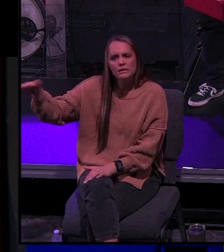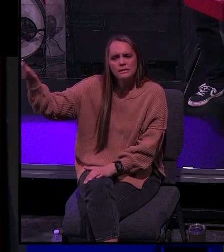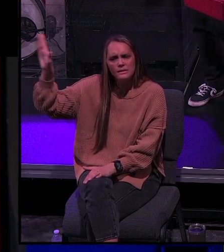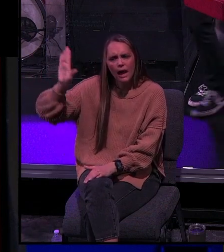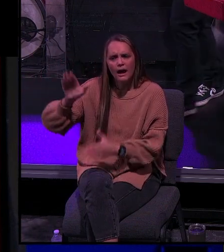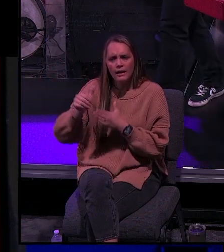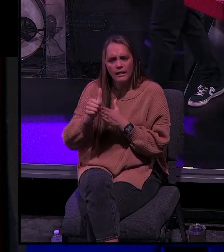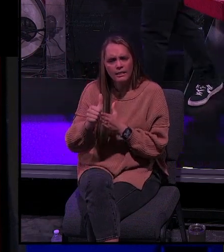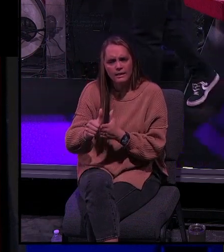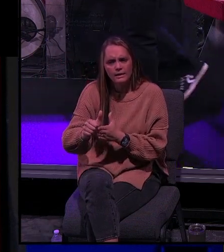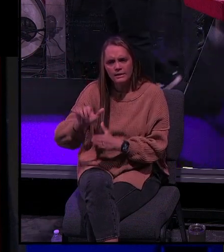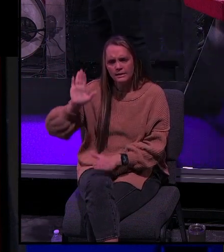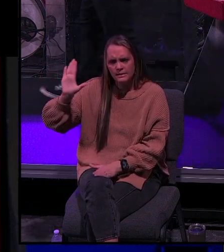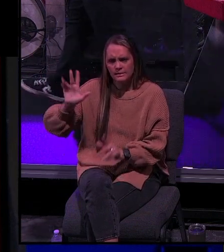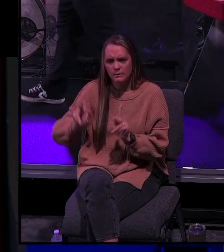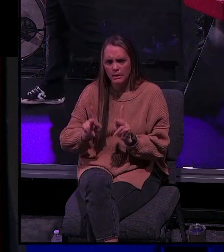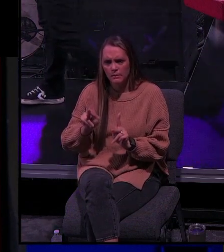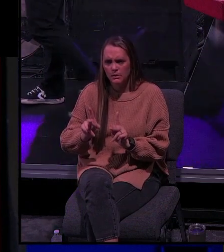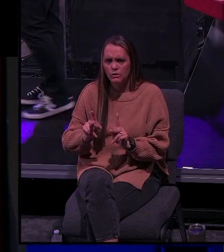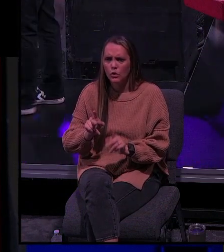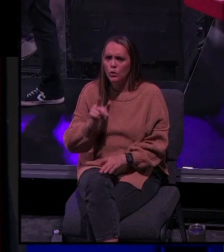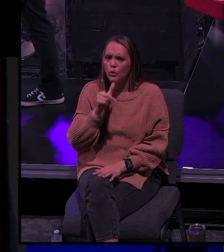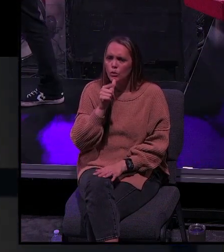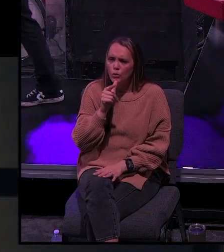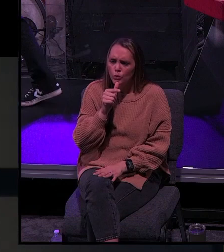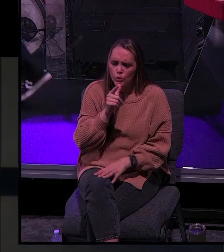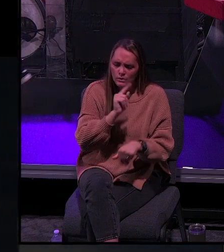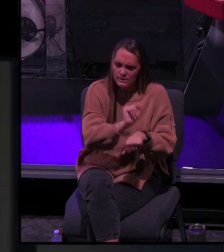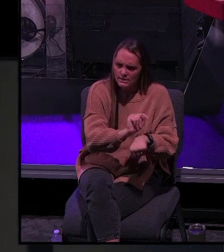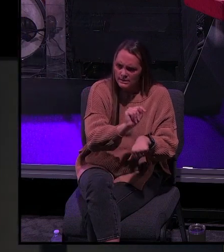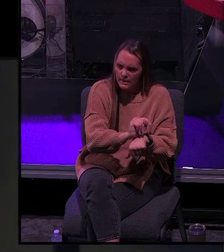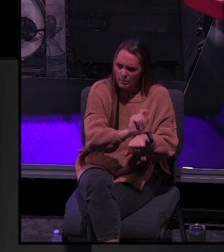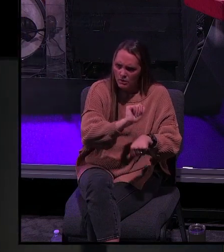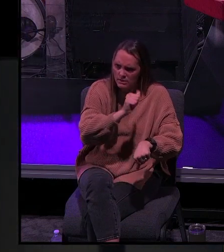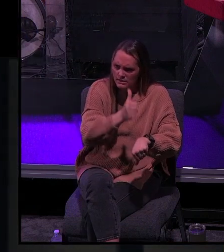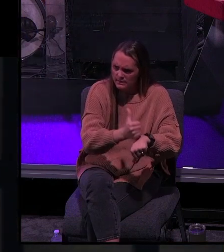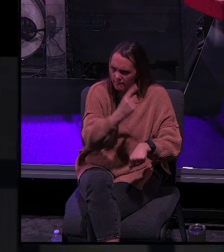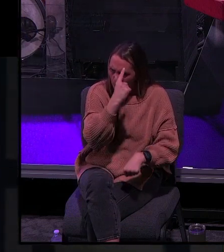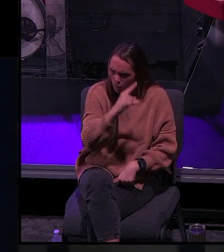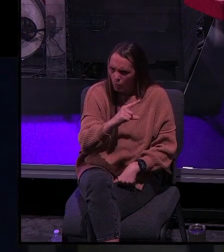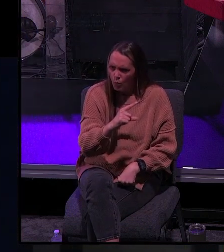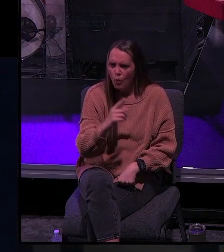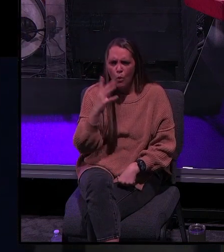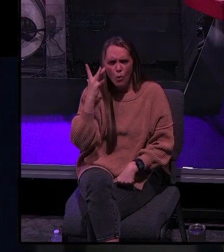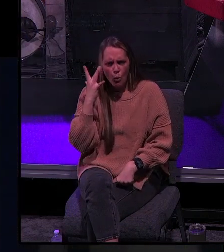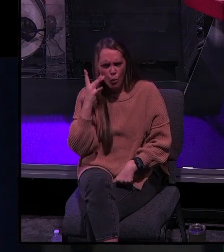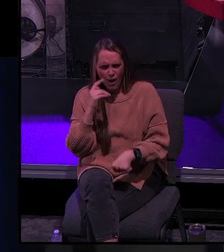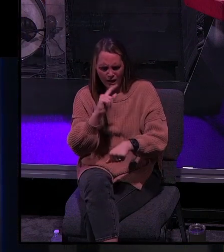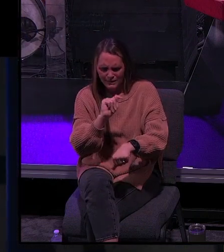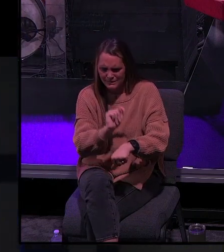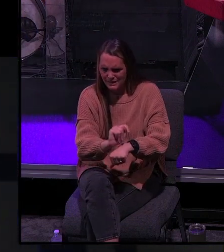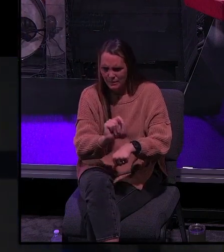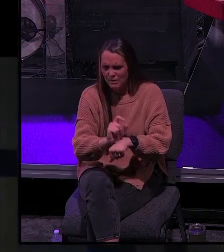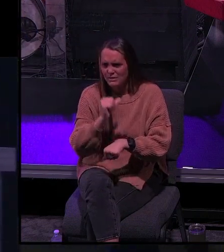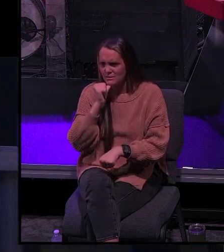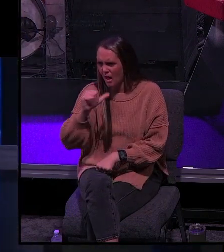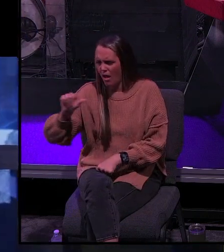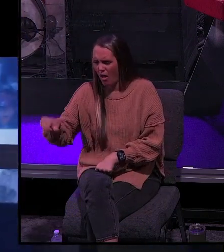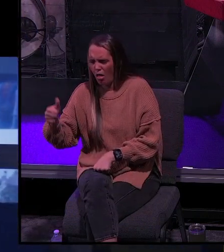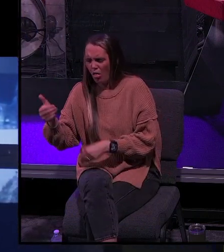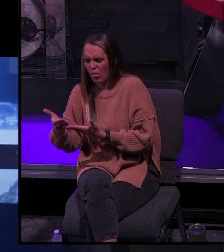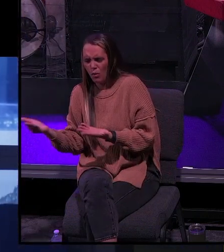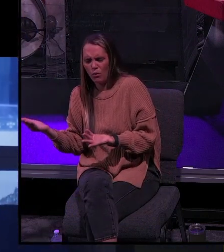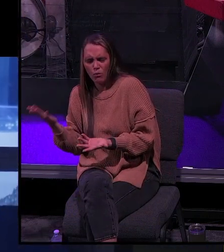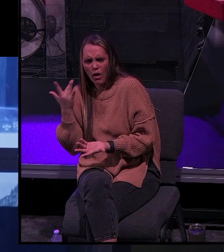today. So we've talked about who is the tabernacle made for. We've talked about why a tabernacle, why not some other thing that God had called them to